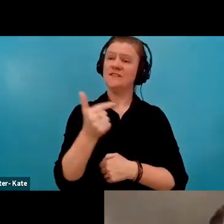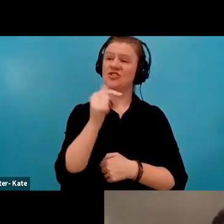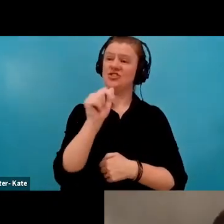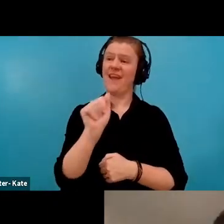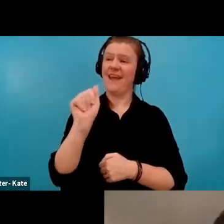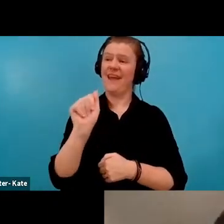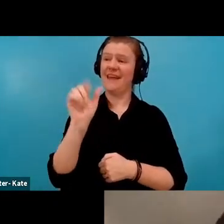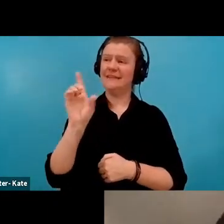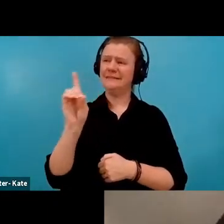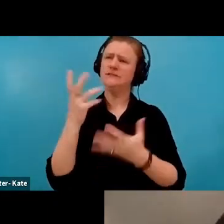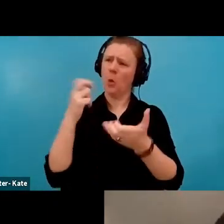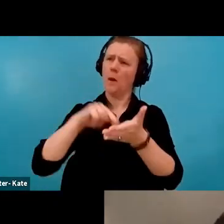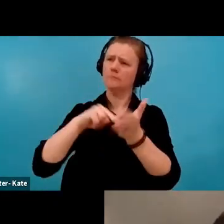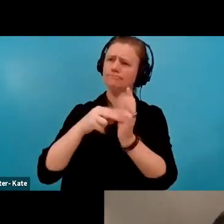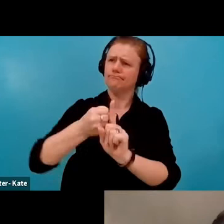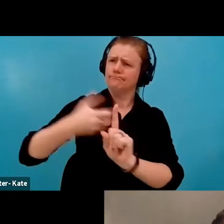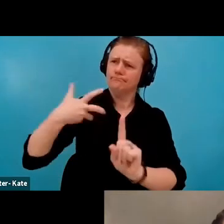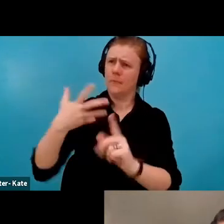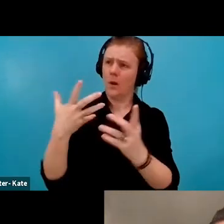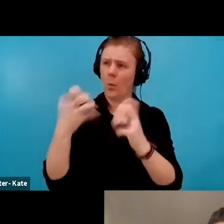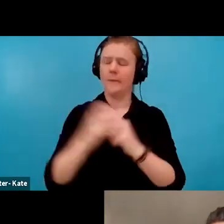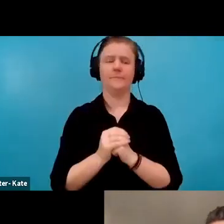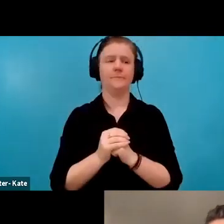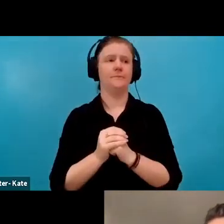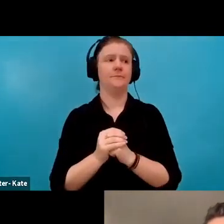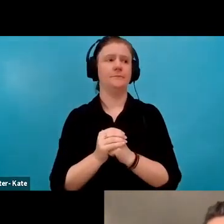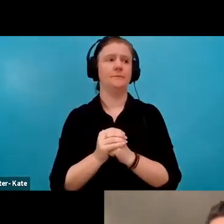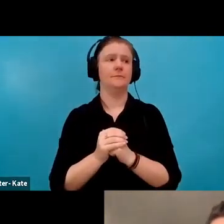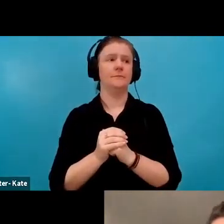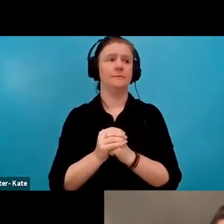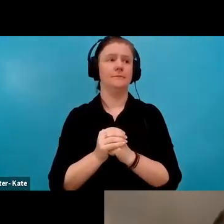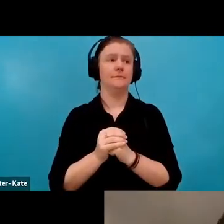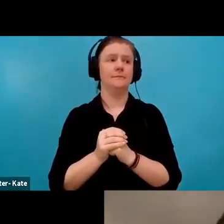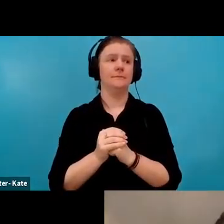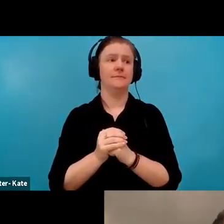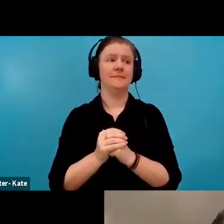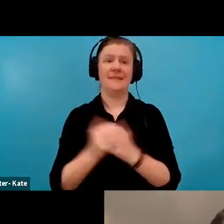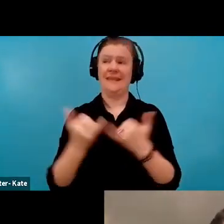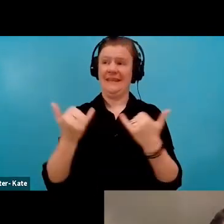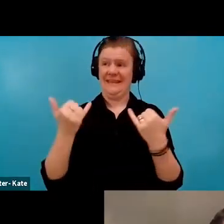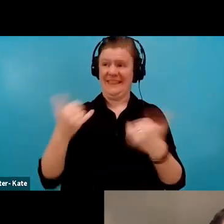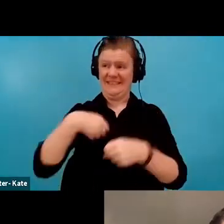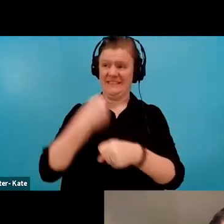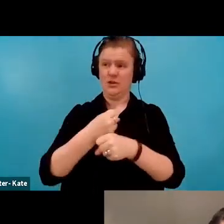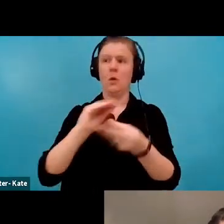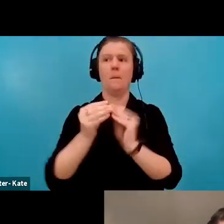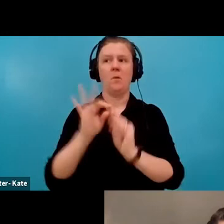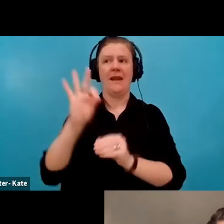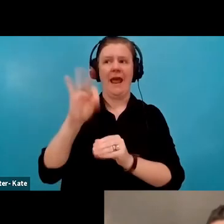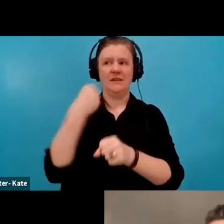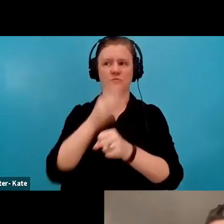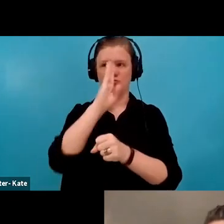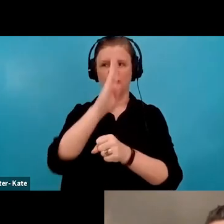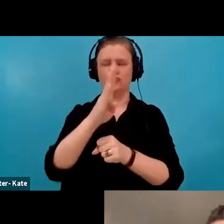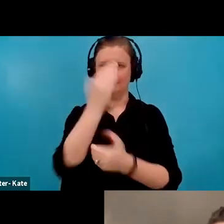is. This year marks the 9th Global Accessibility Awareness Day. And this